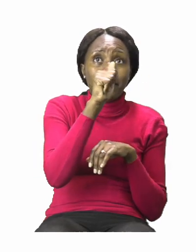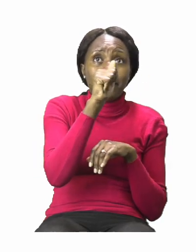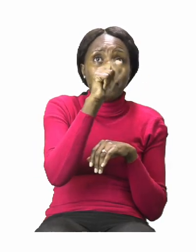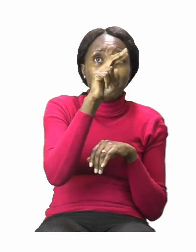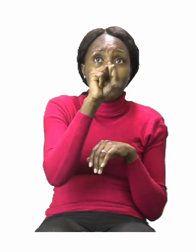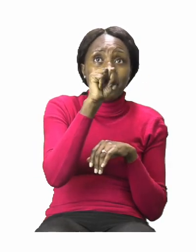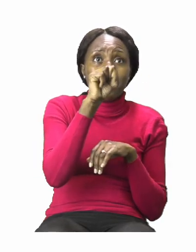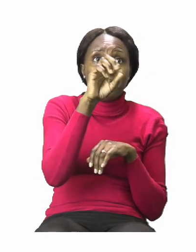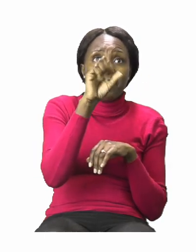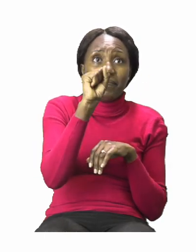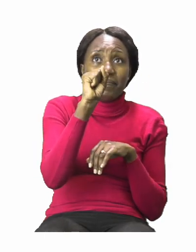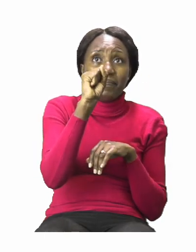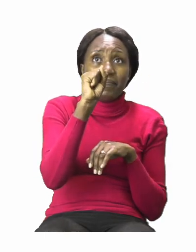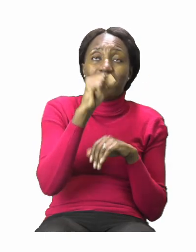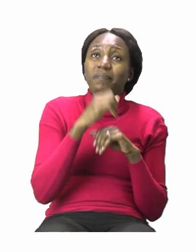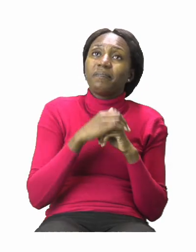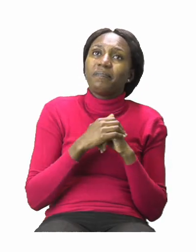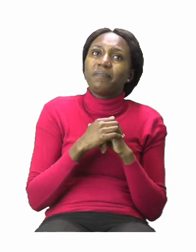Hans.